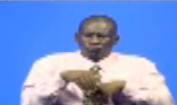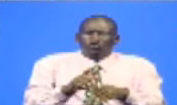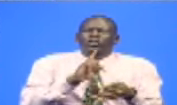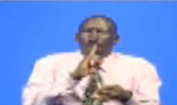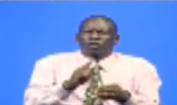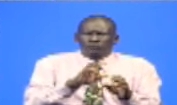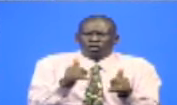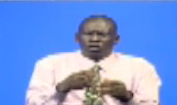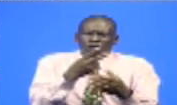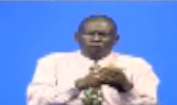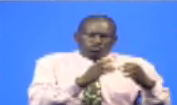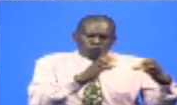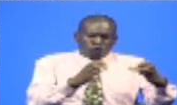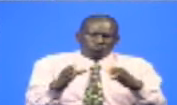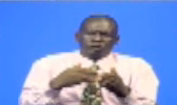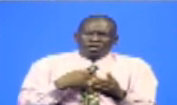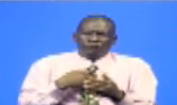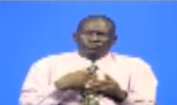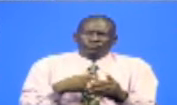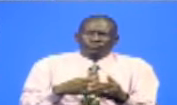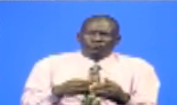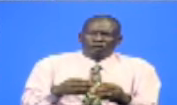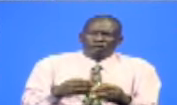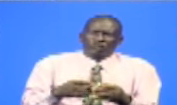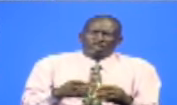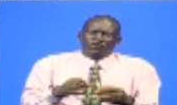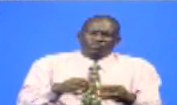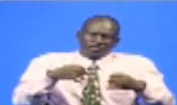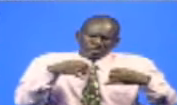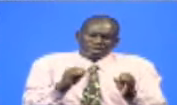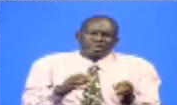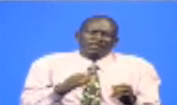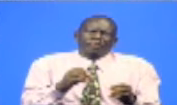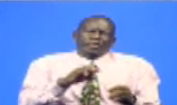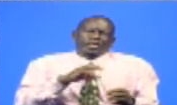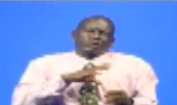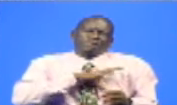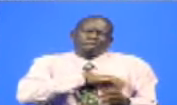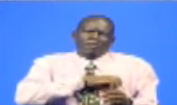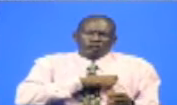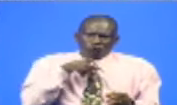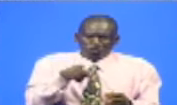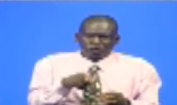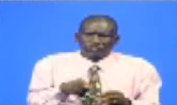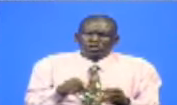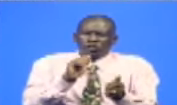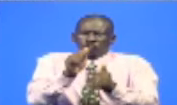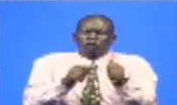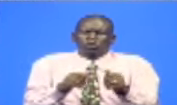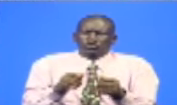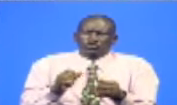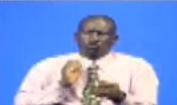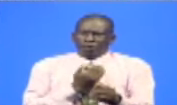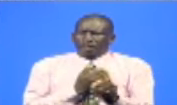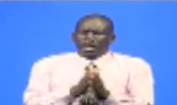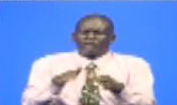The two parties have tested the patience of the Sports Tribunal and the chairman, John Ohaga, and members of the